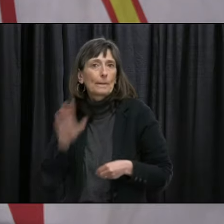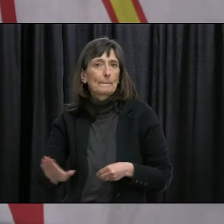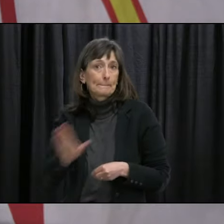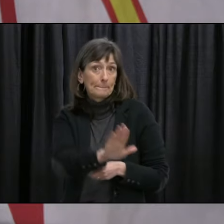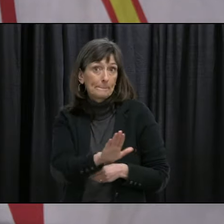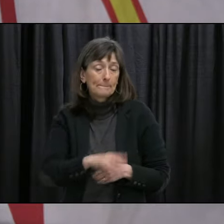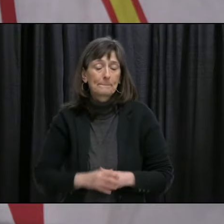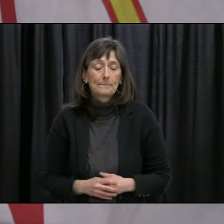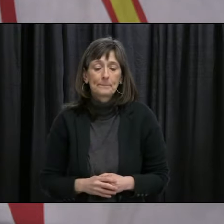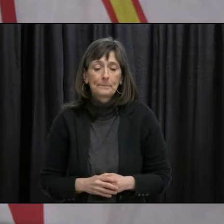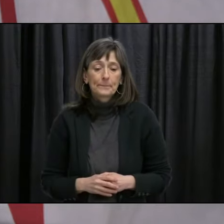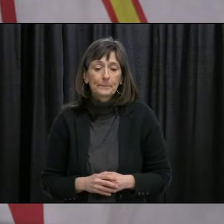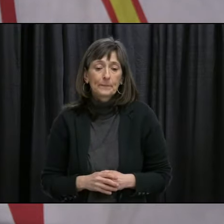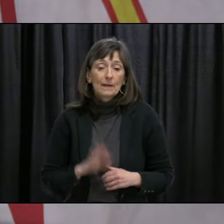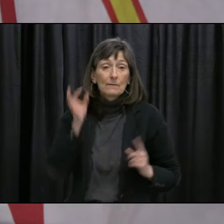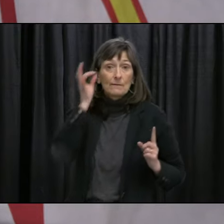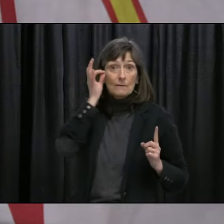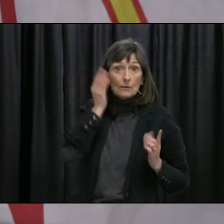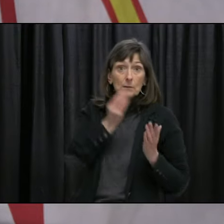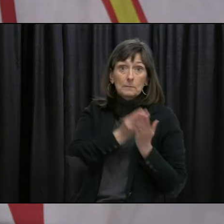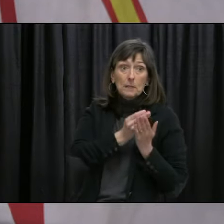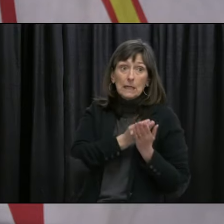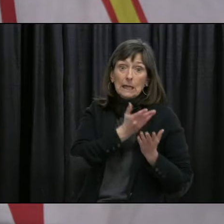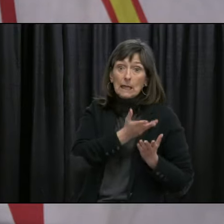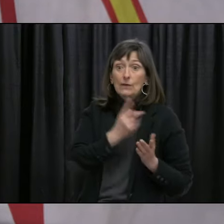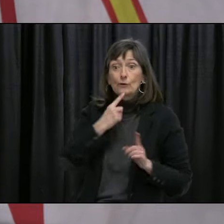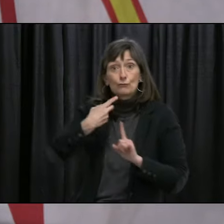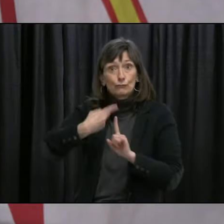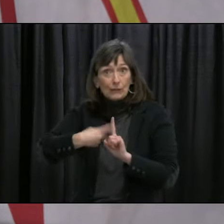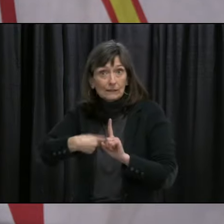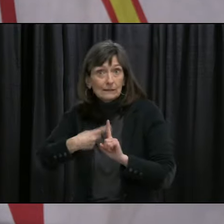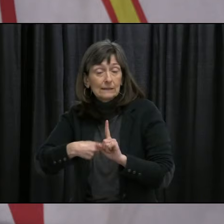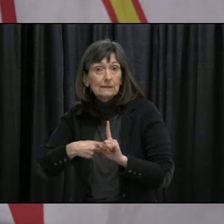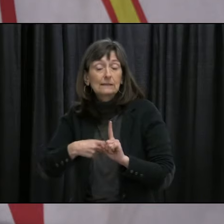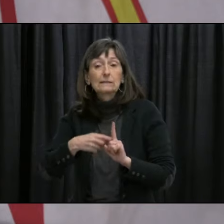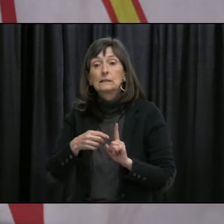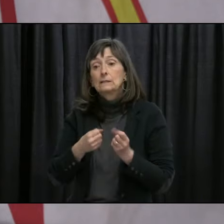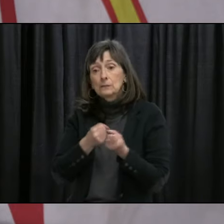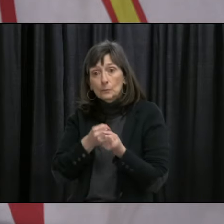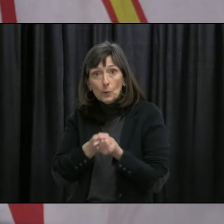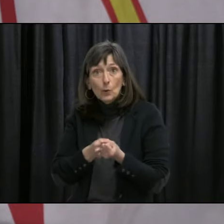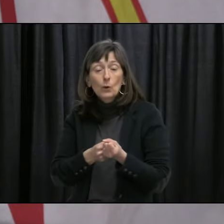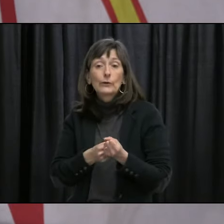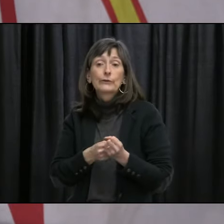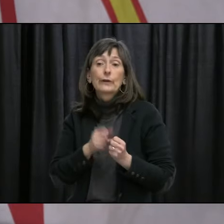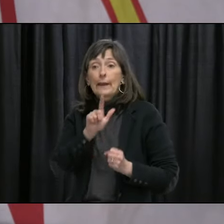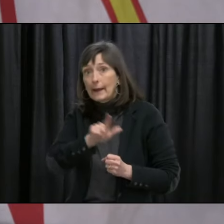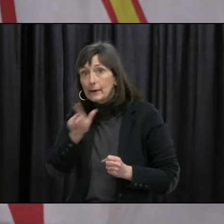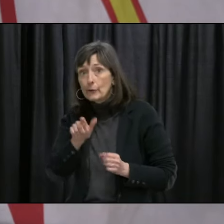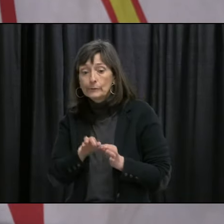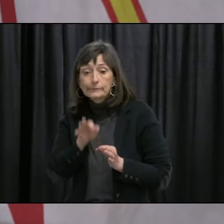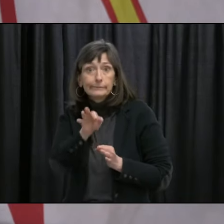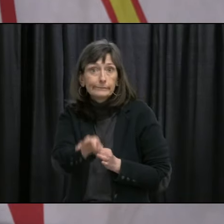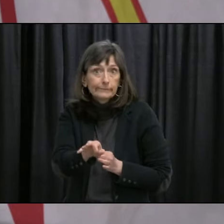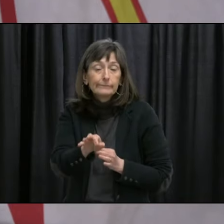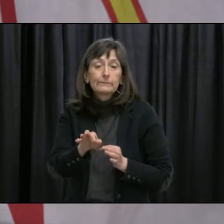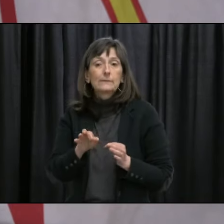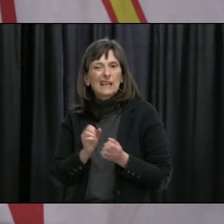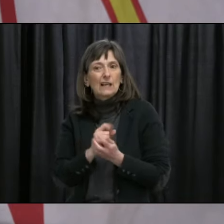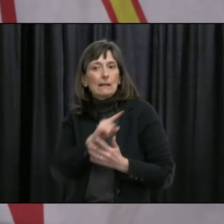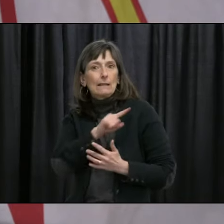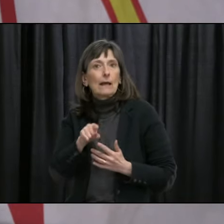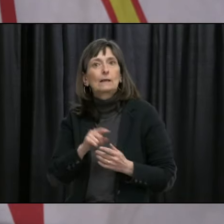of the federal supports that are in place, things like the rental income or rental support with landlords,